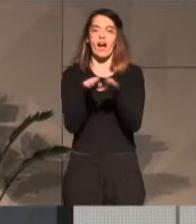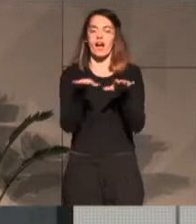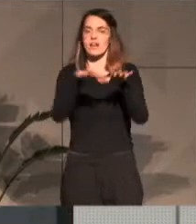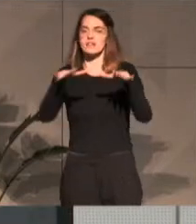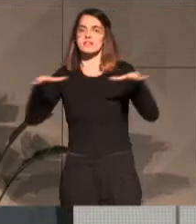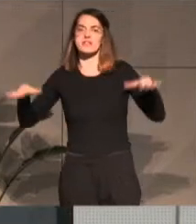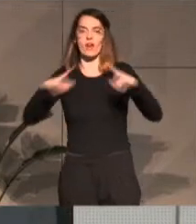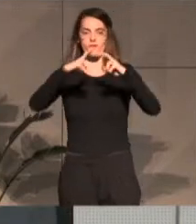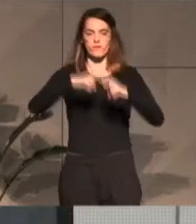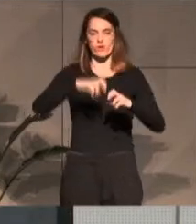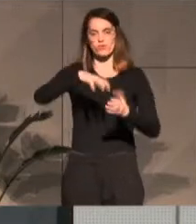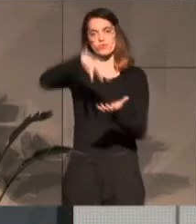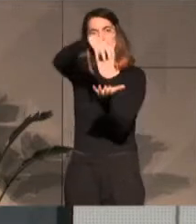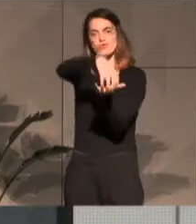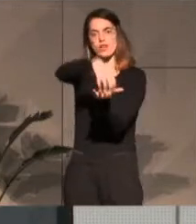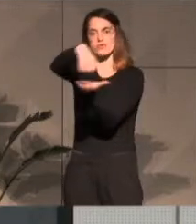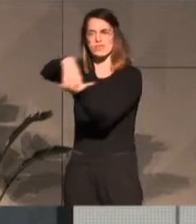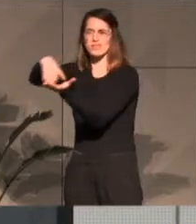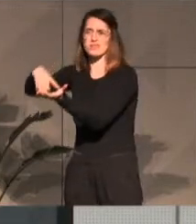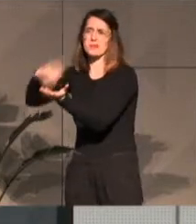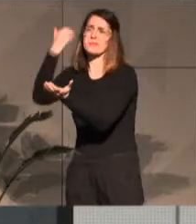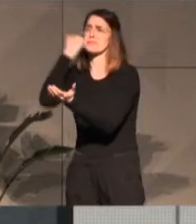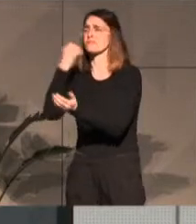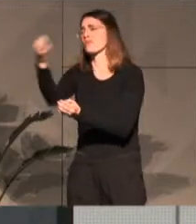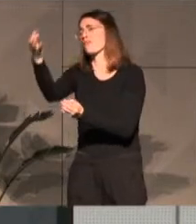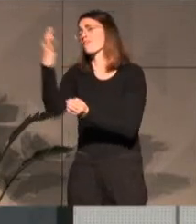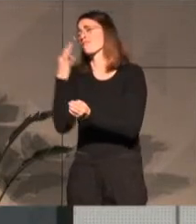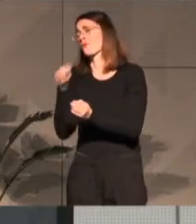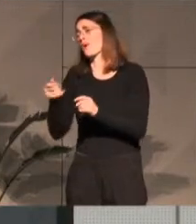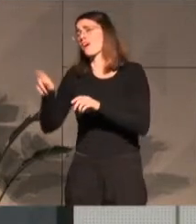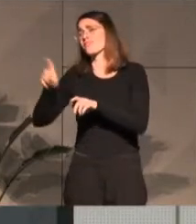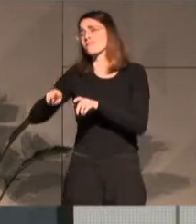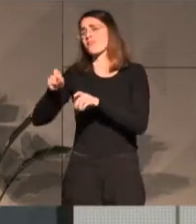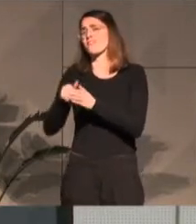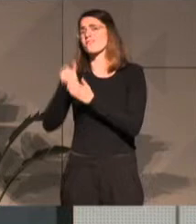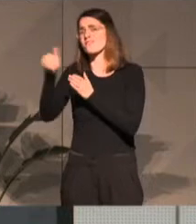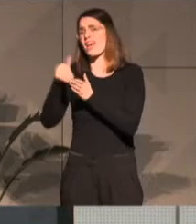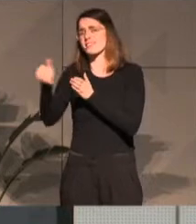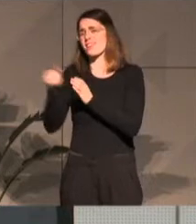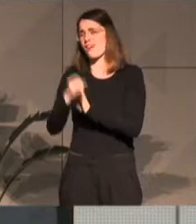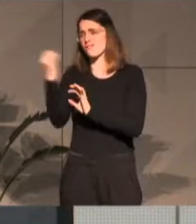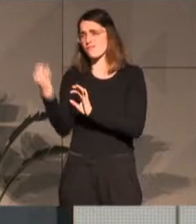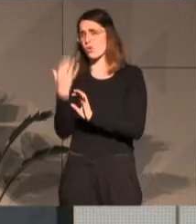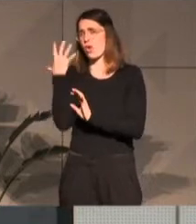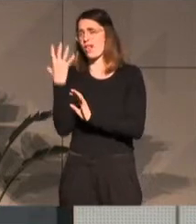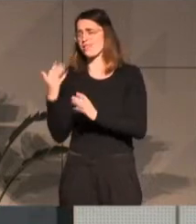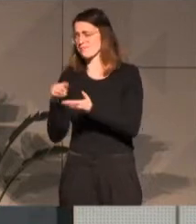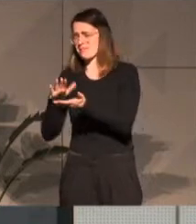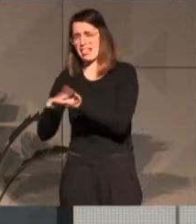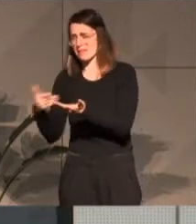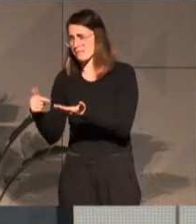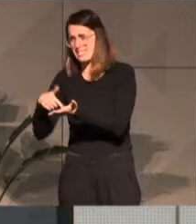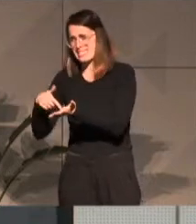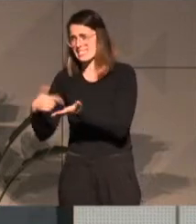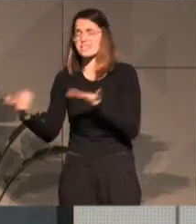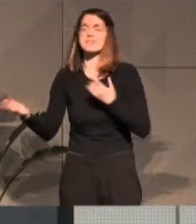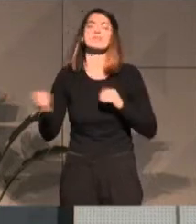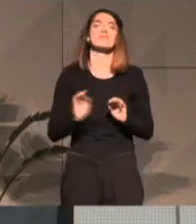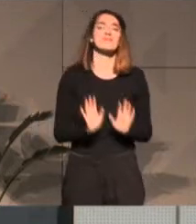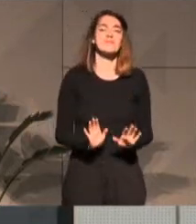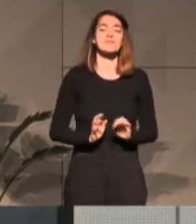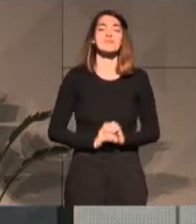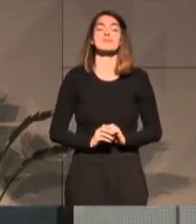built our research city. Thank you very much for changing the slide.